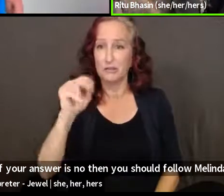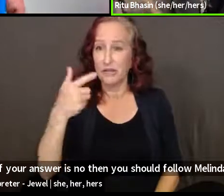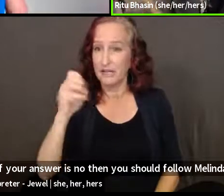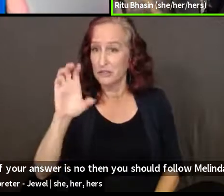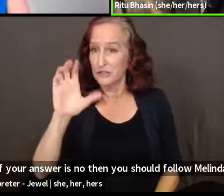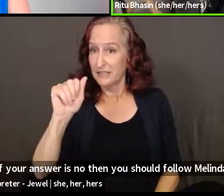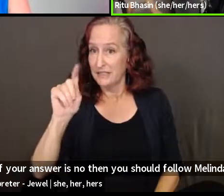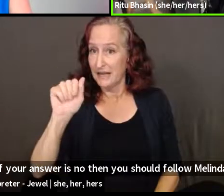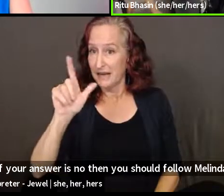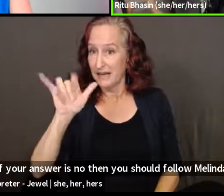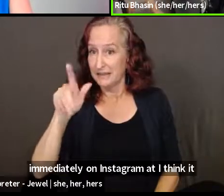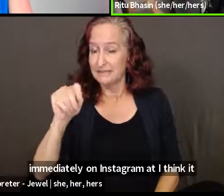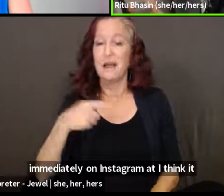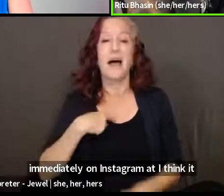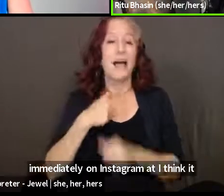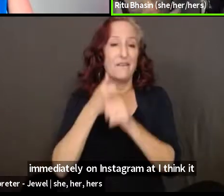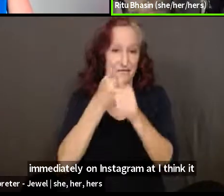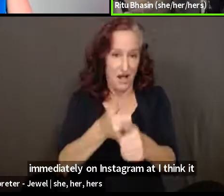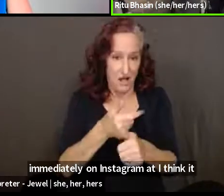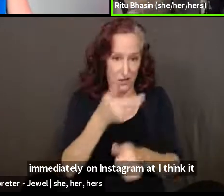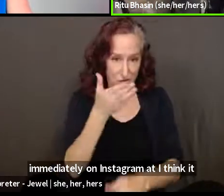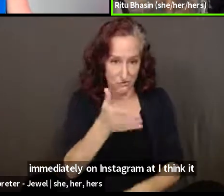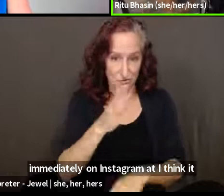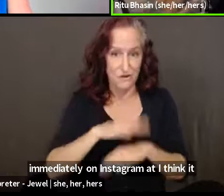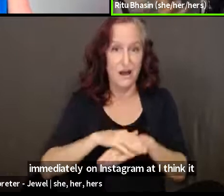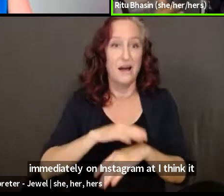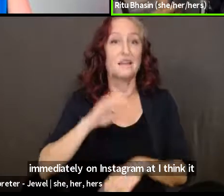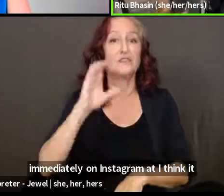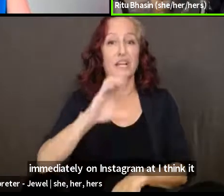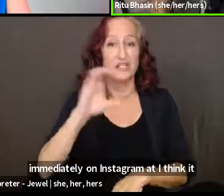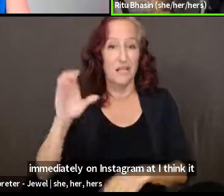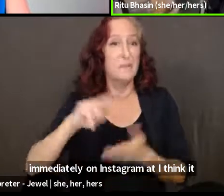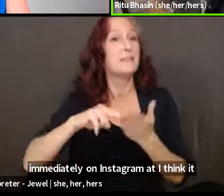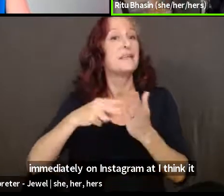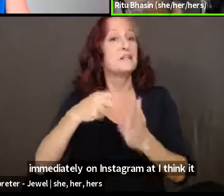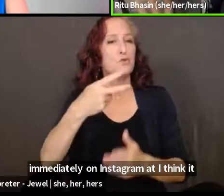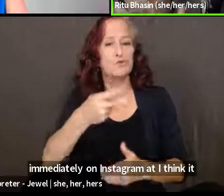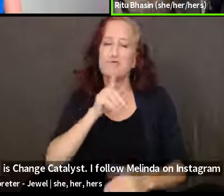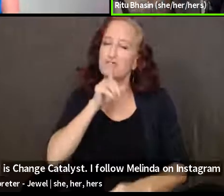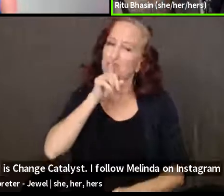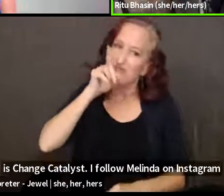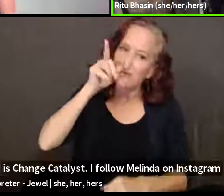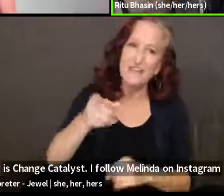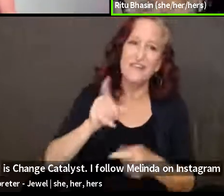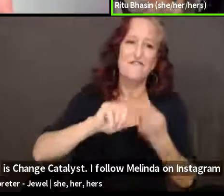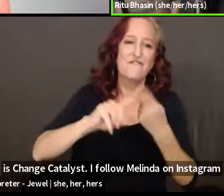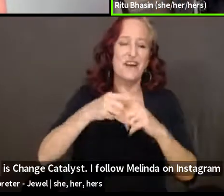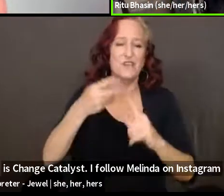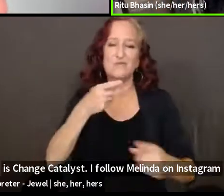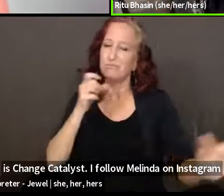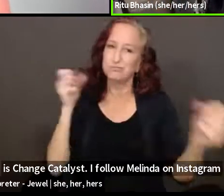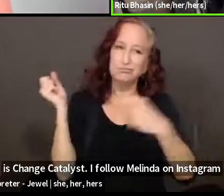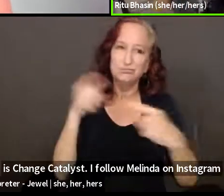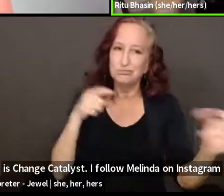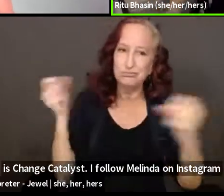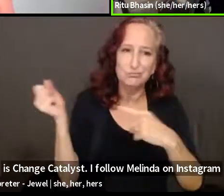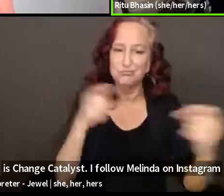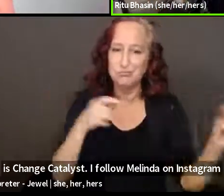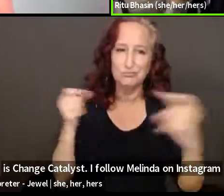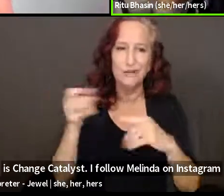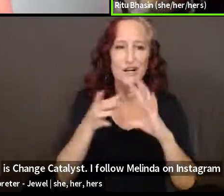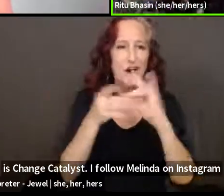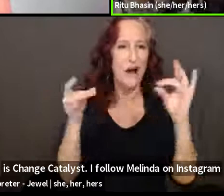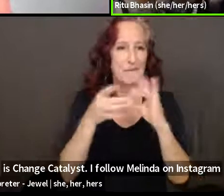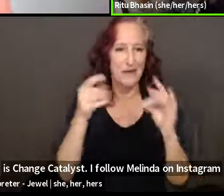I follow Melinda on Instagram, which means that we're real friends. So her and I have banter on Insta all the time. We're constantly commenting on each other's